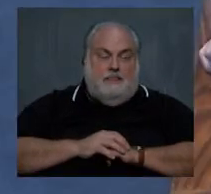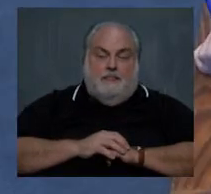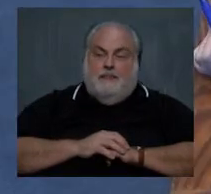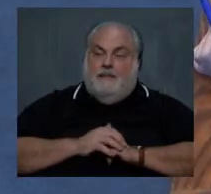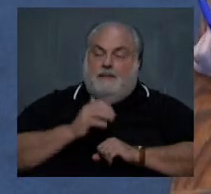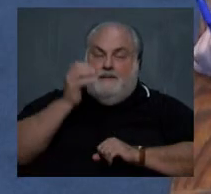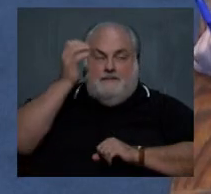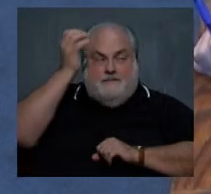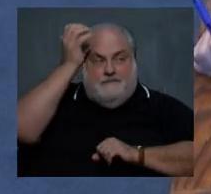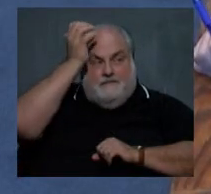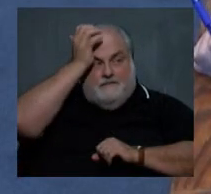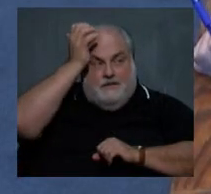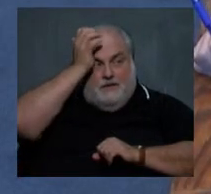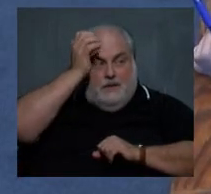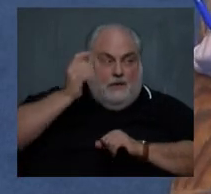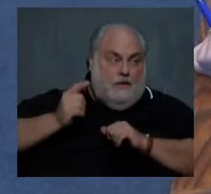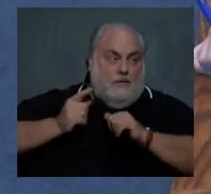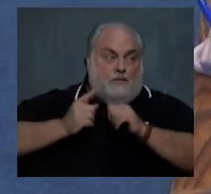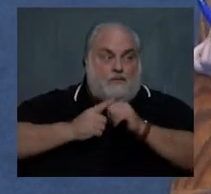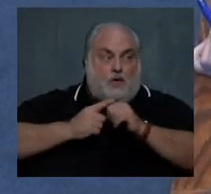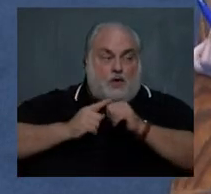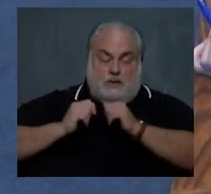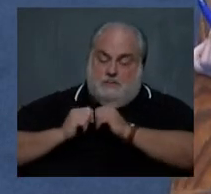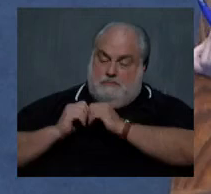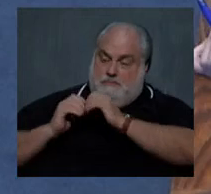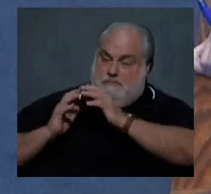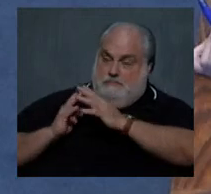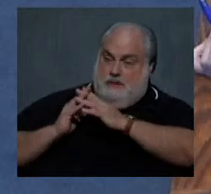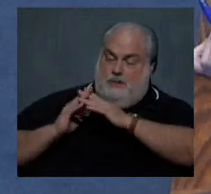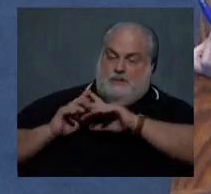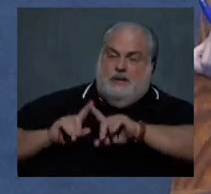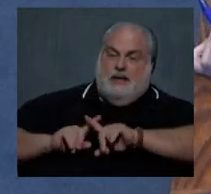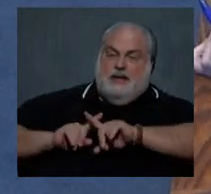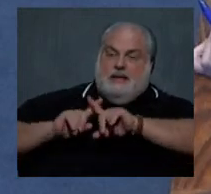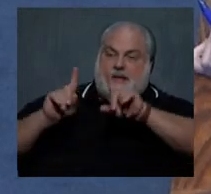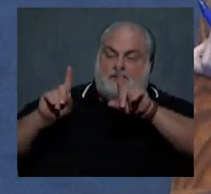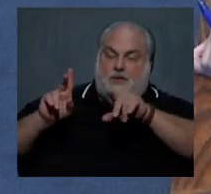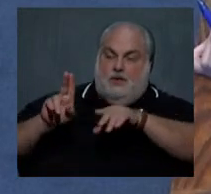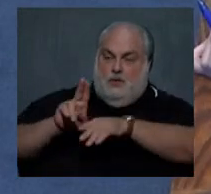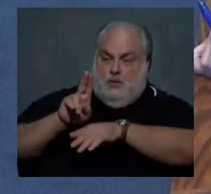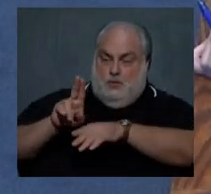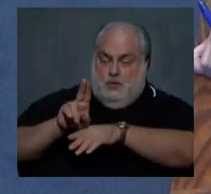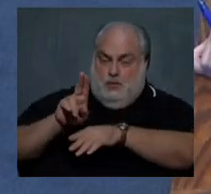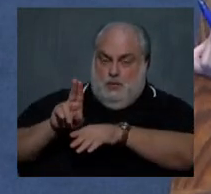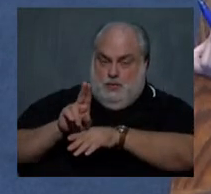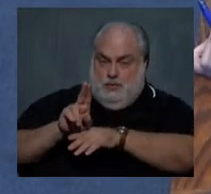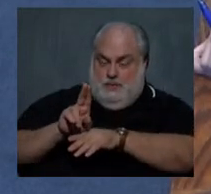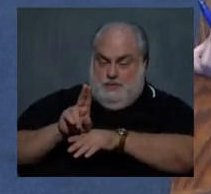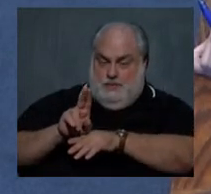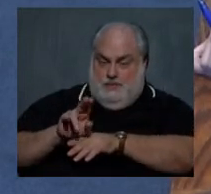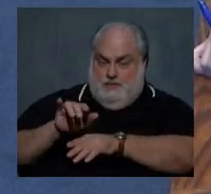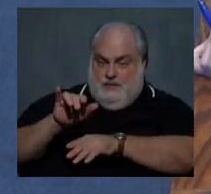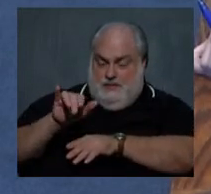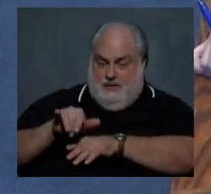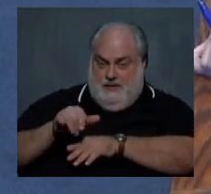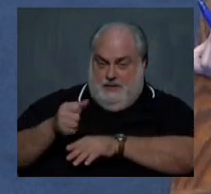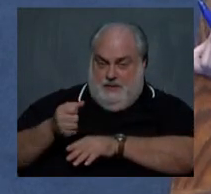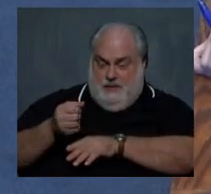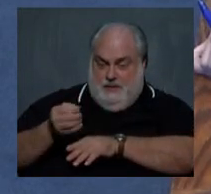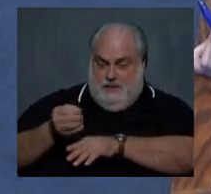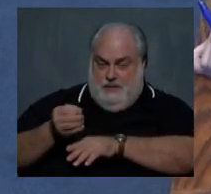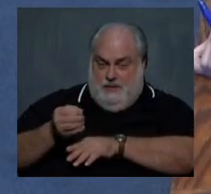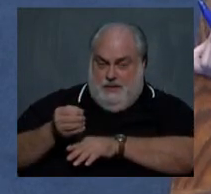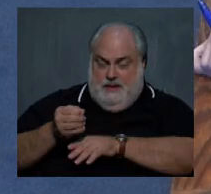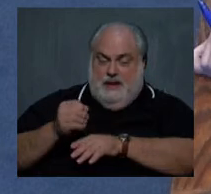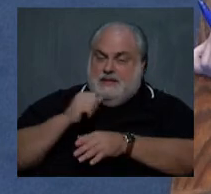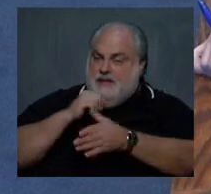They, when they originally built the building, it was a different occupancy use for that. So it is